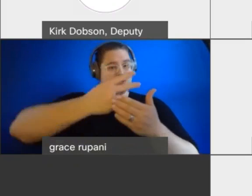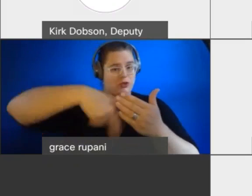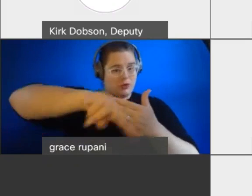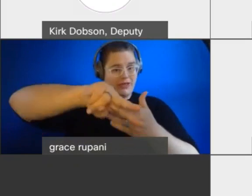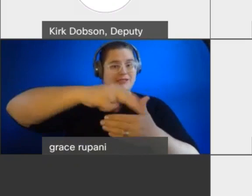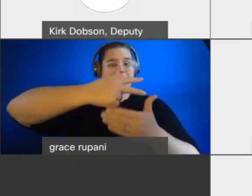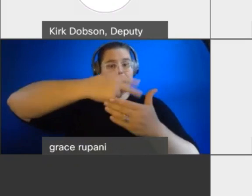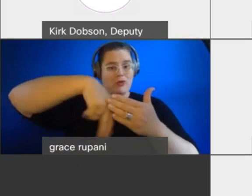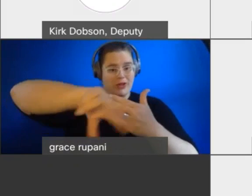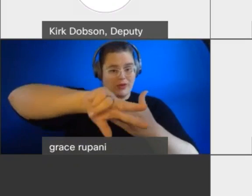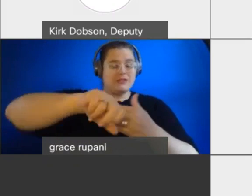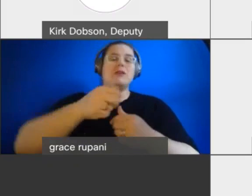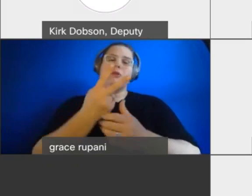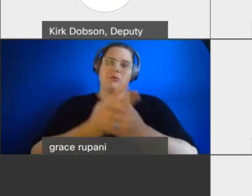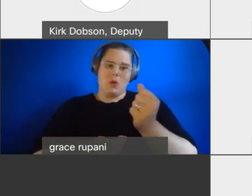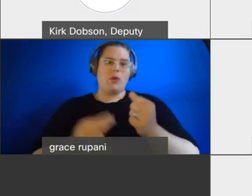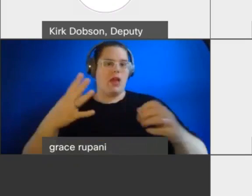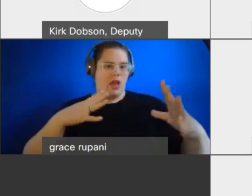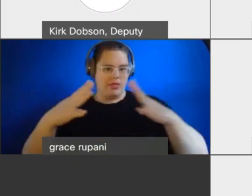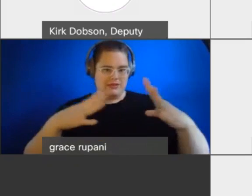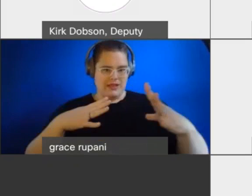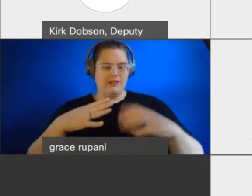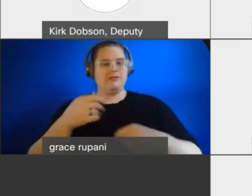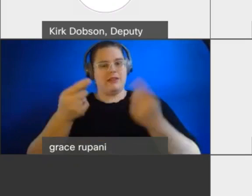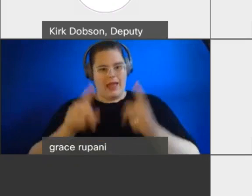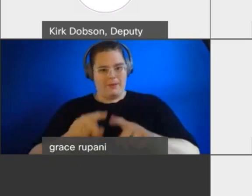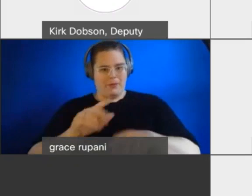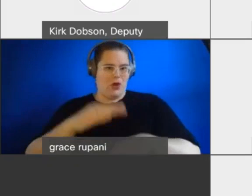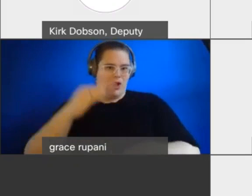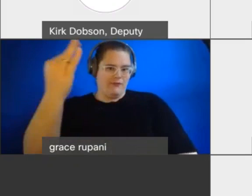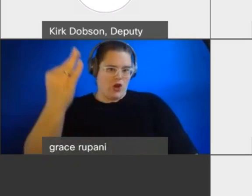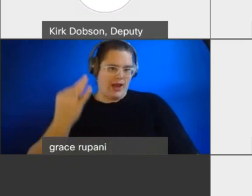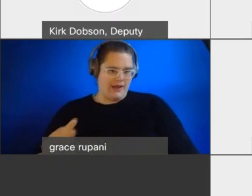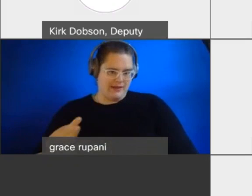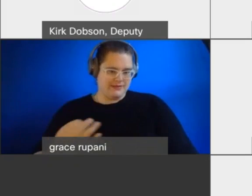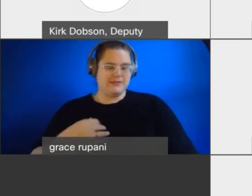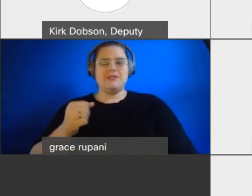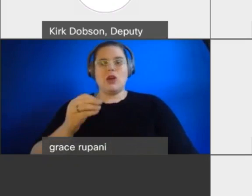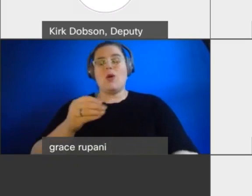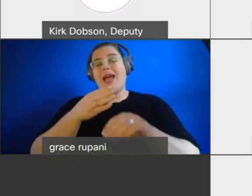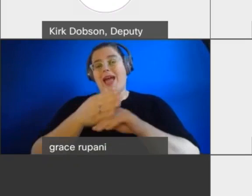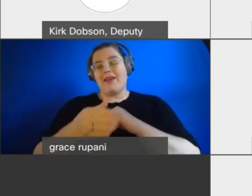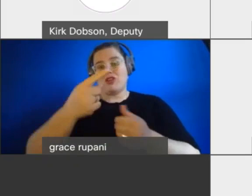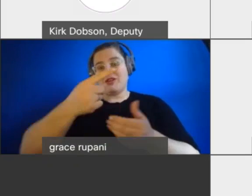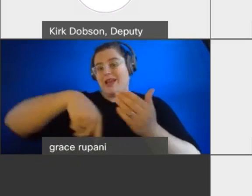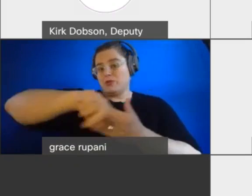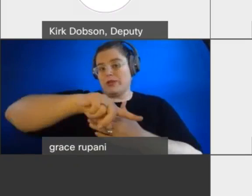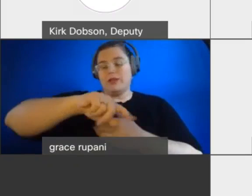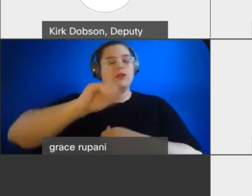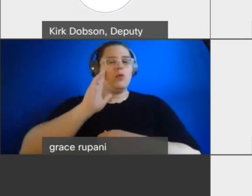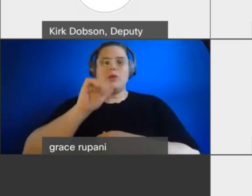Friday holidays. And so after next week, we will then not be meeting again for